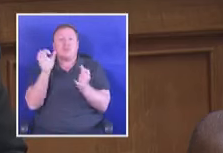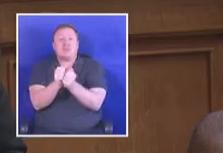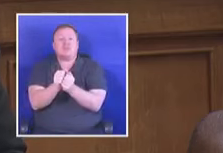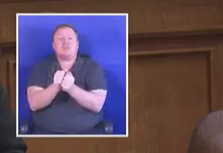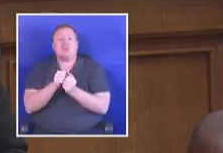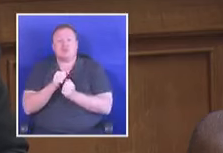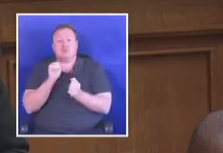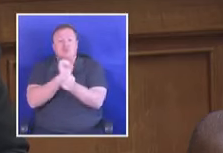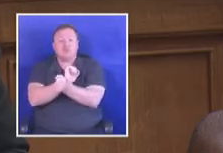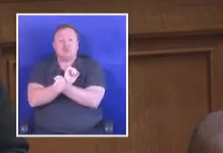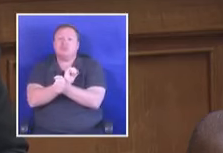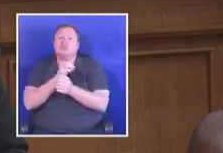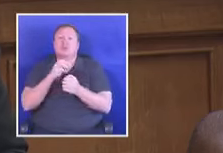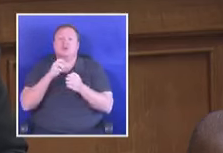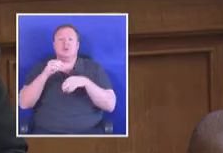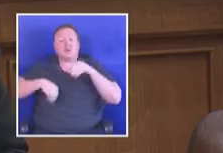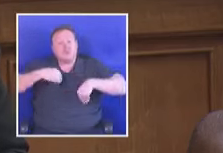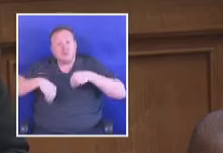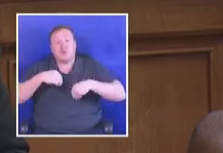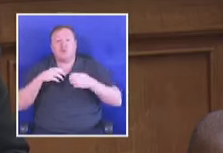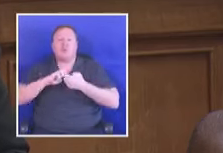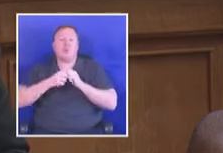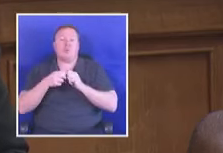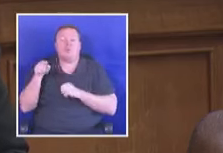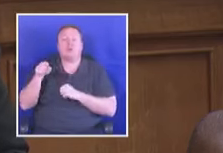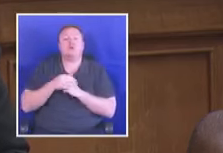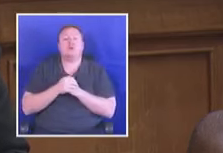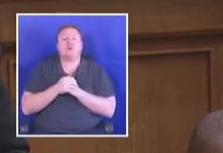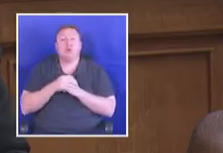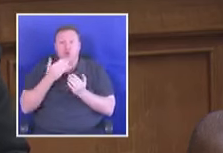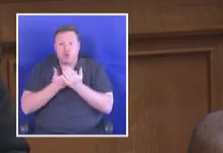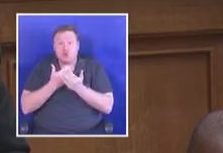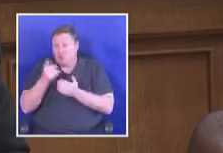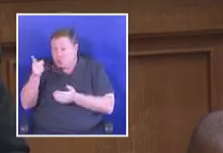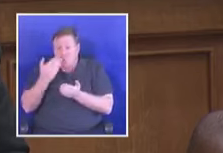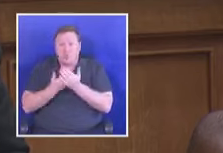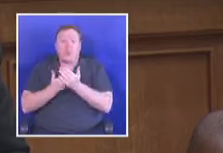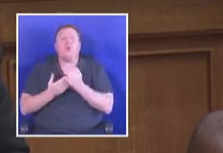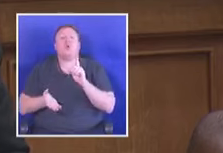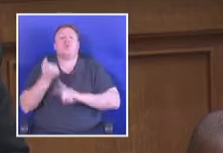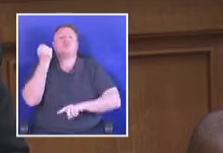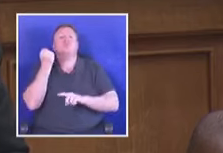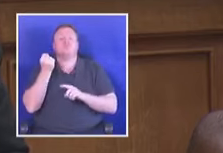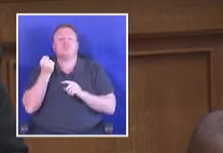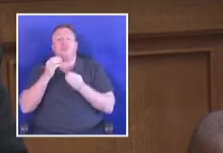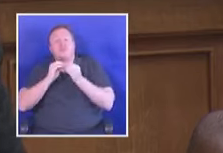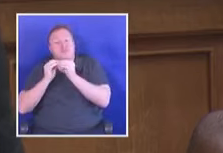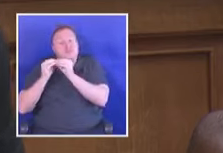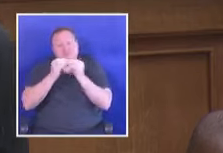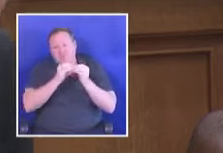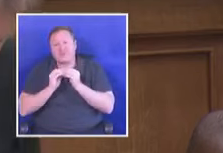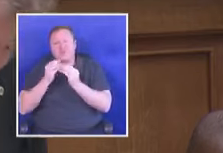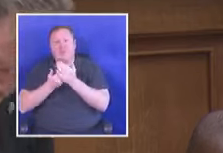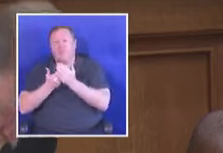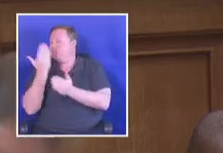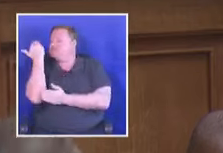save Eskom and the country's economy when you had the chance and you were given the full responsibility to do so?